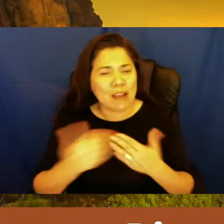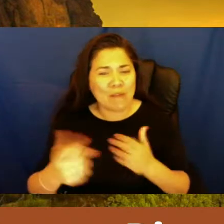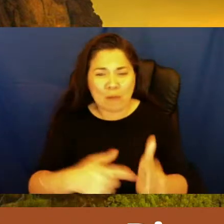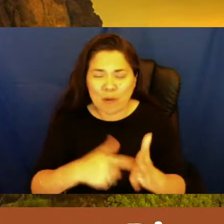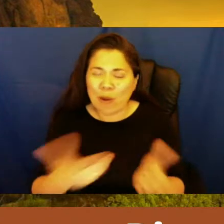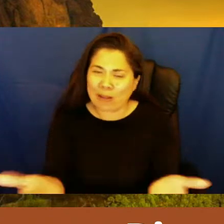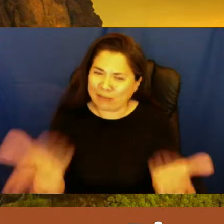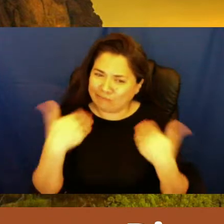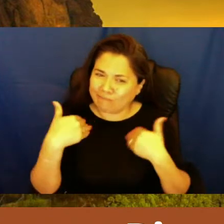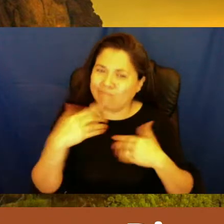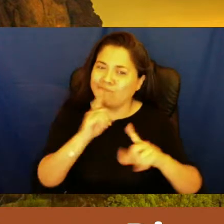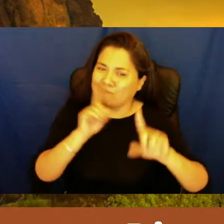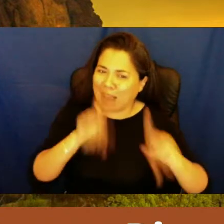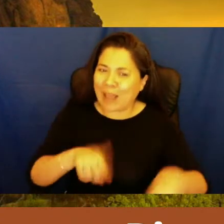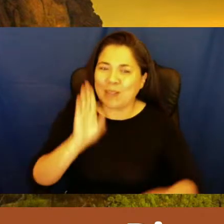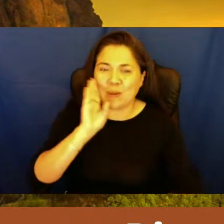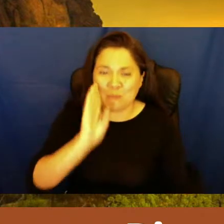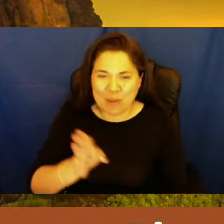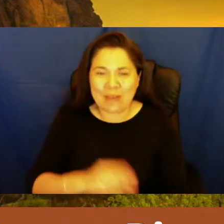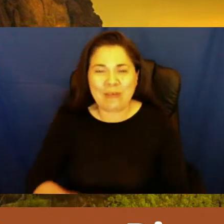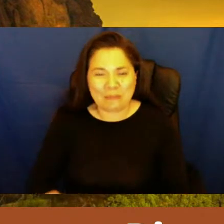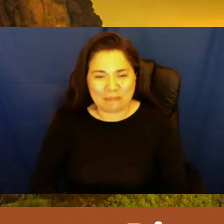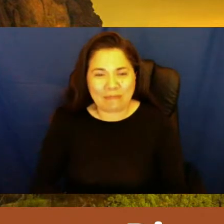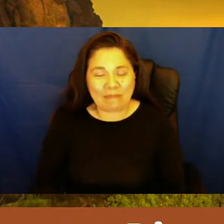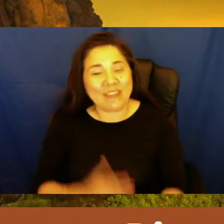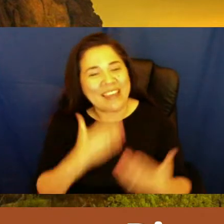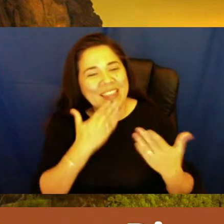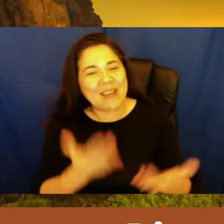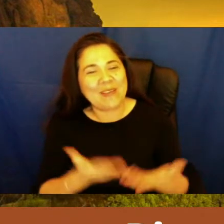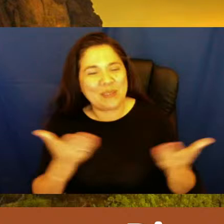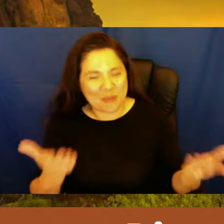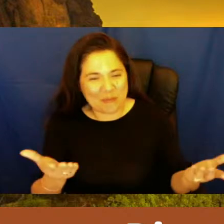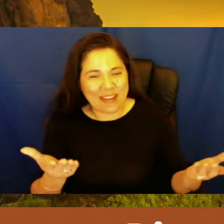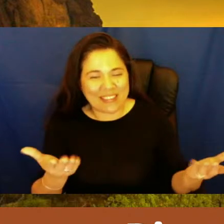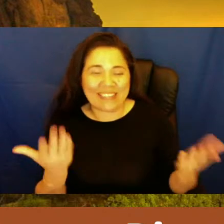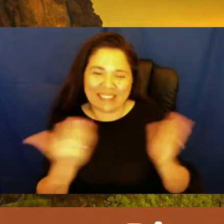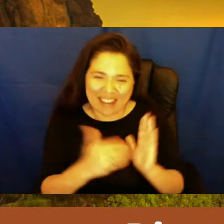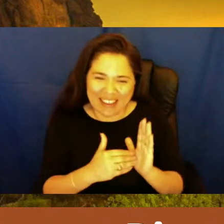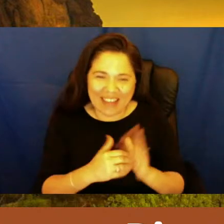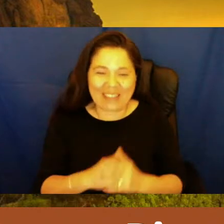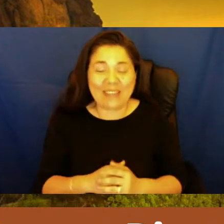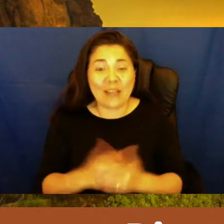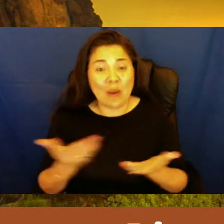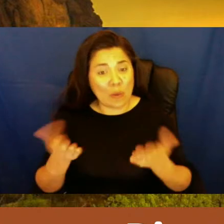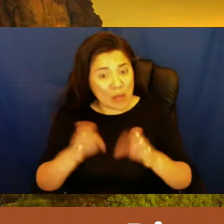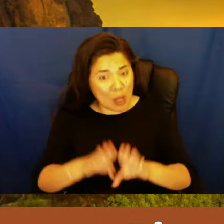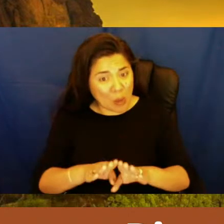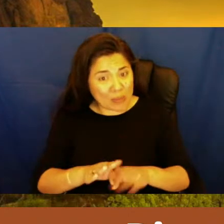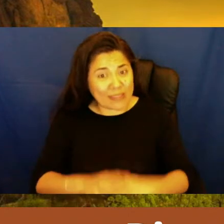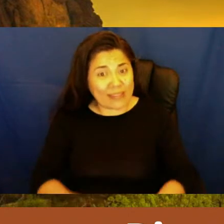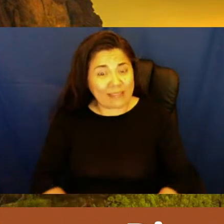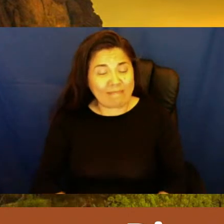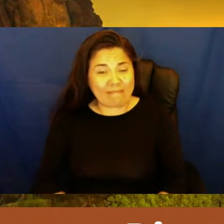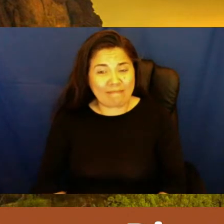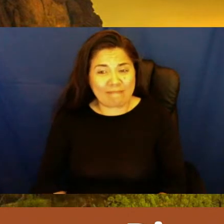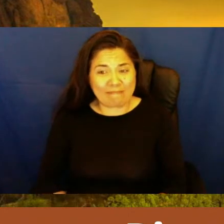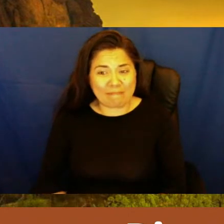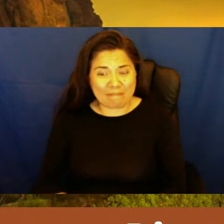us and have those questions answered. We will make that happen. Thank you all so much again. So in closing, if you will,